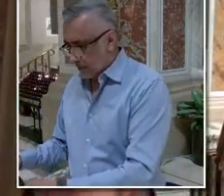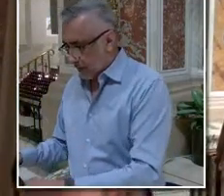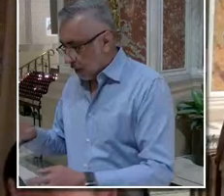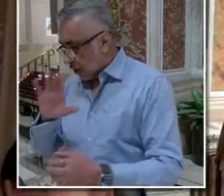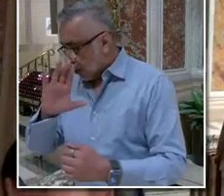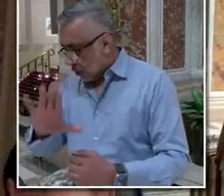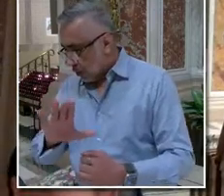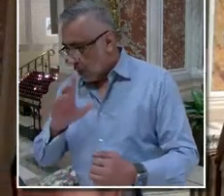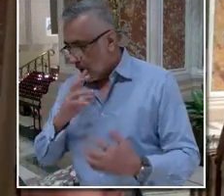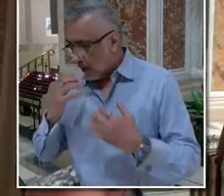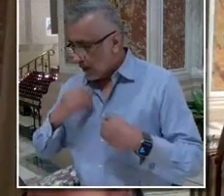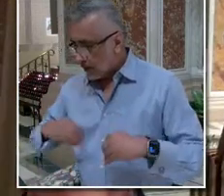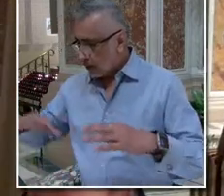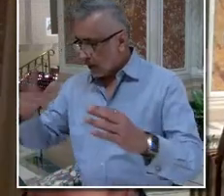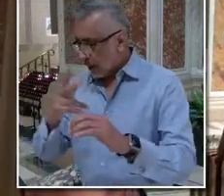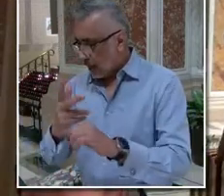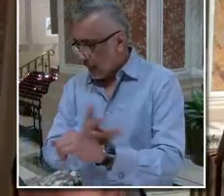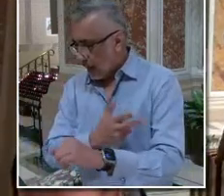eleison.